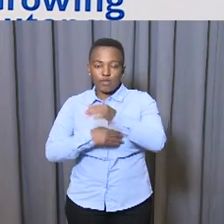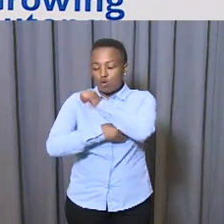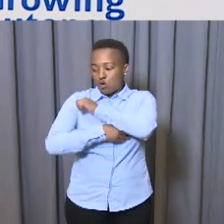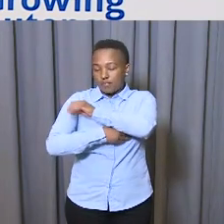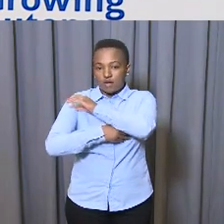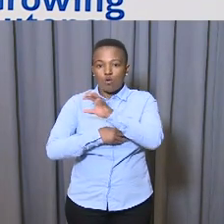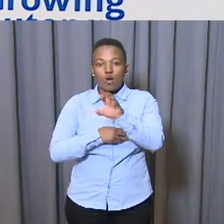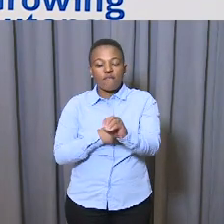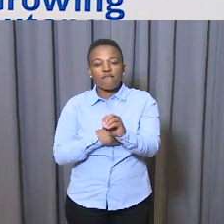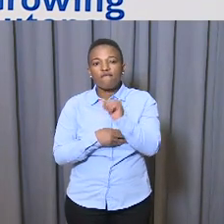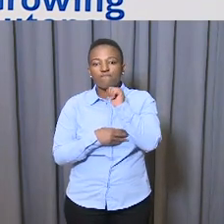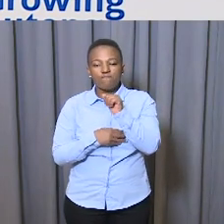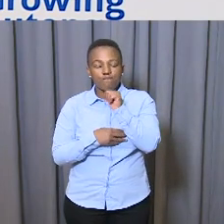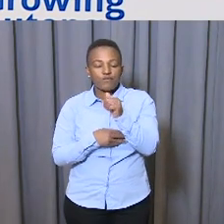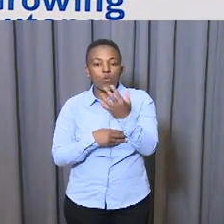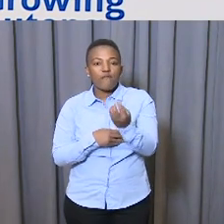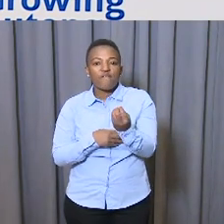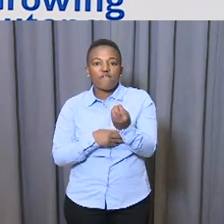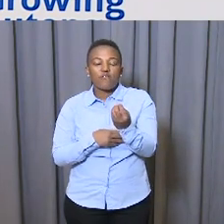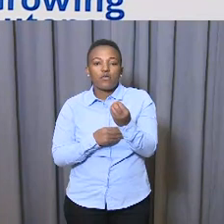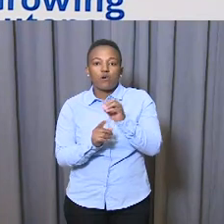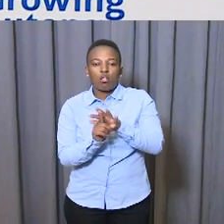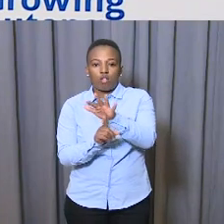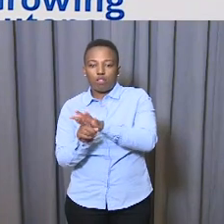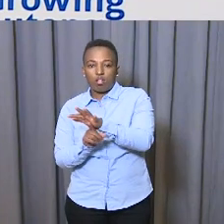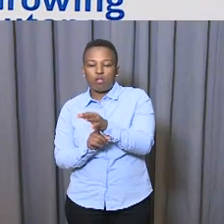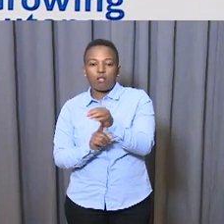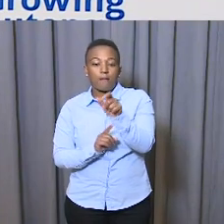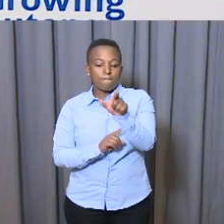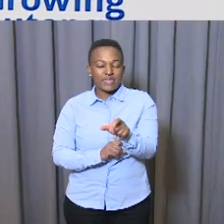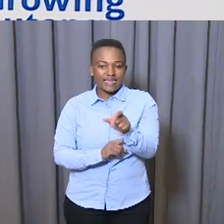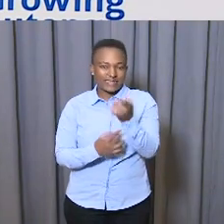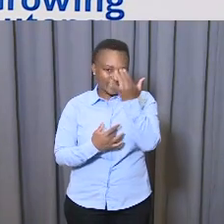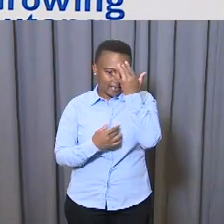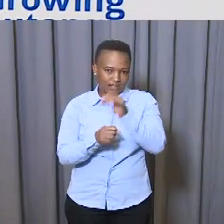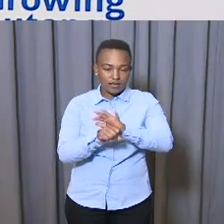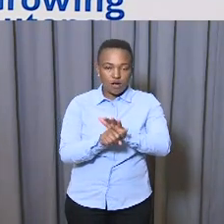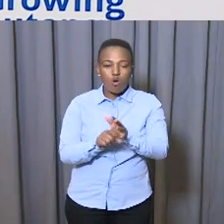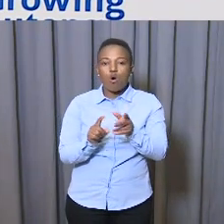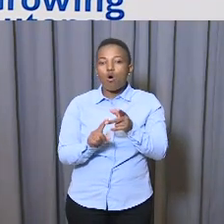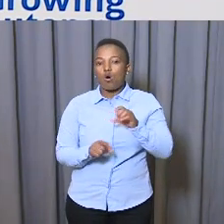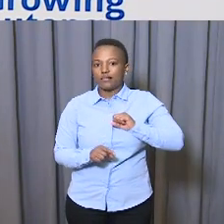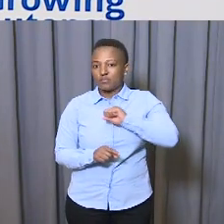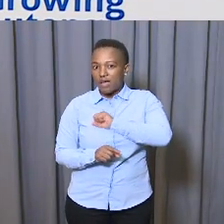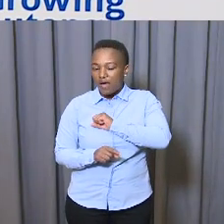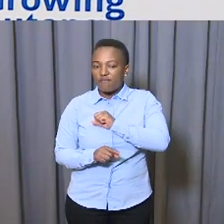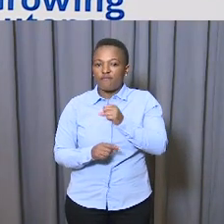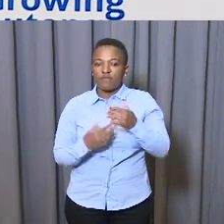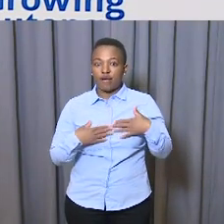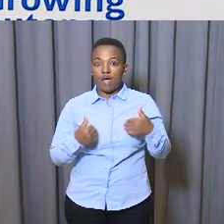have whether infected individuals or patients or infected healthcare workers. One thing that we need